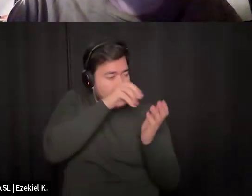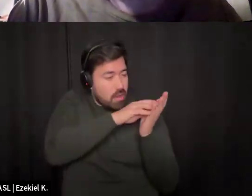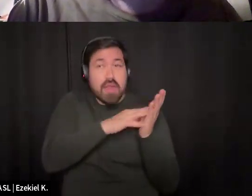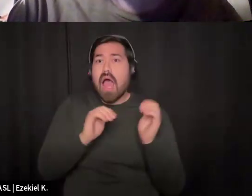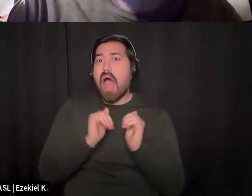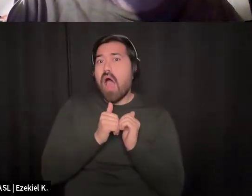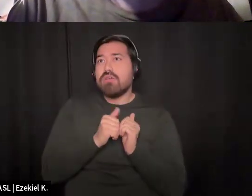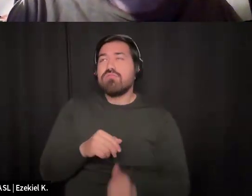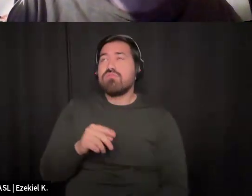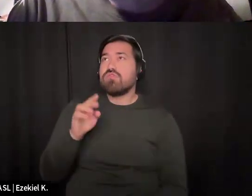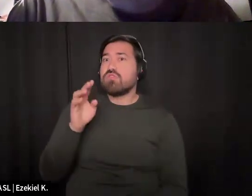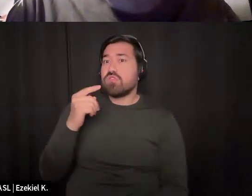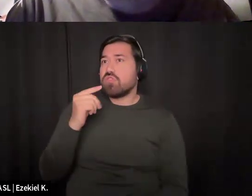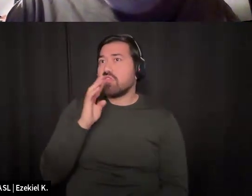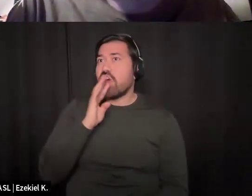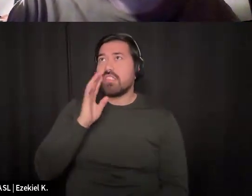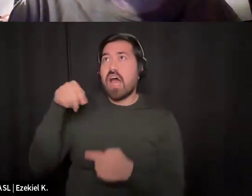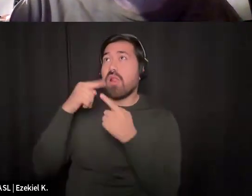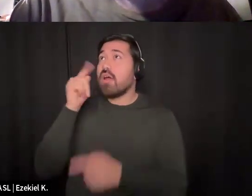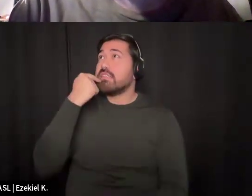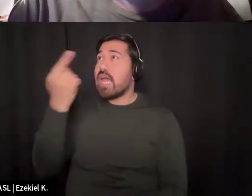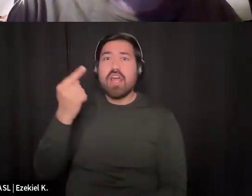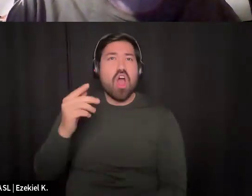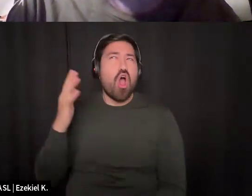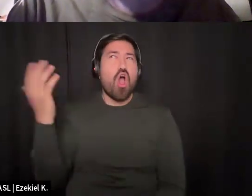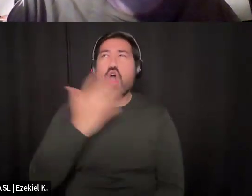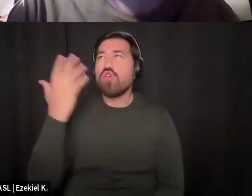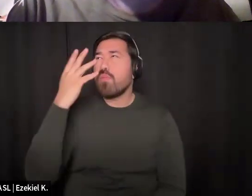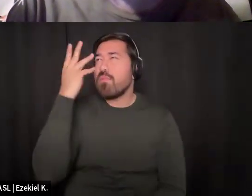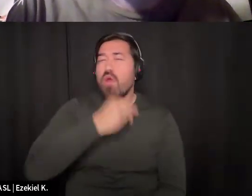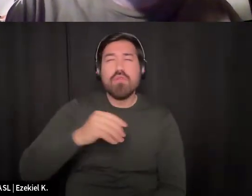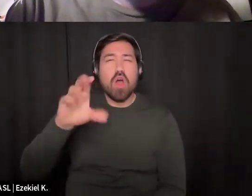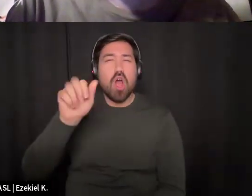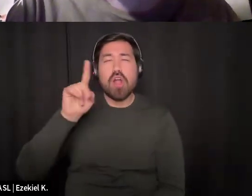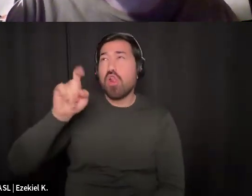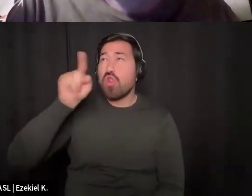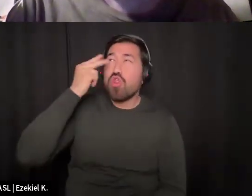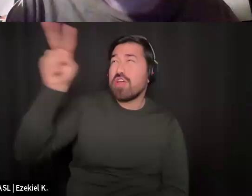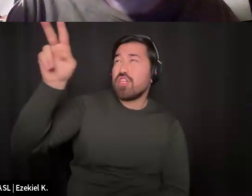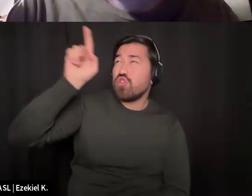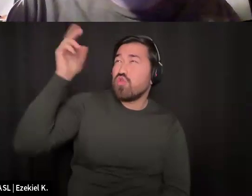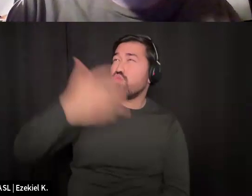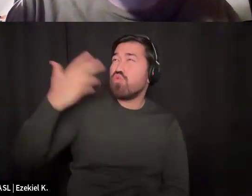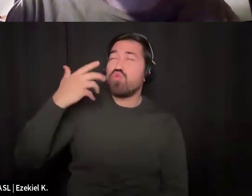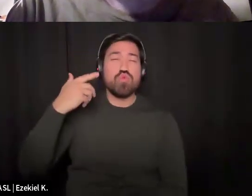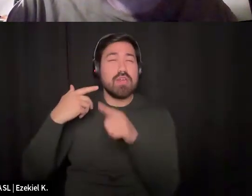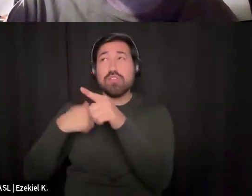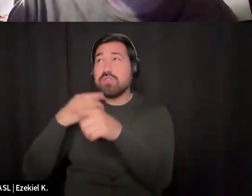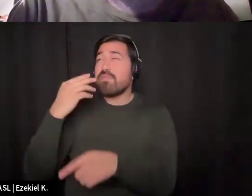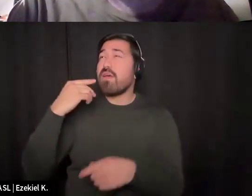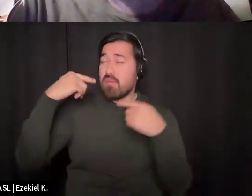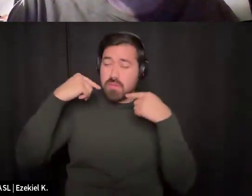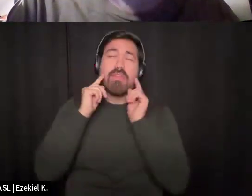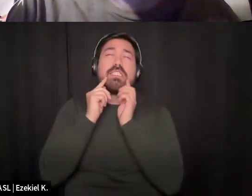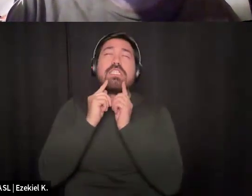birds and says, "Oh, you beautiful cardinal, look at you. You have this beautiful chin